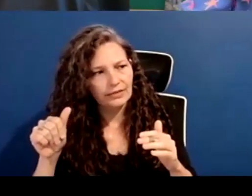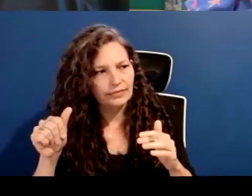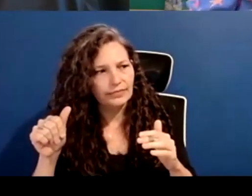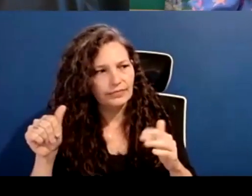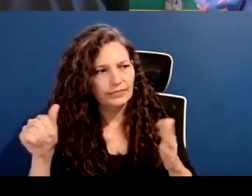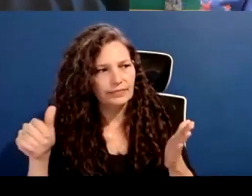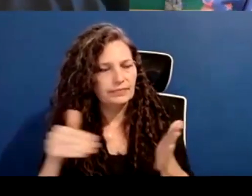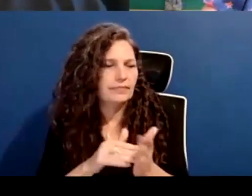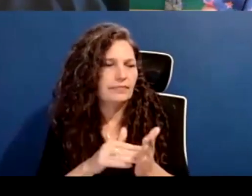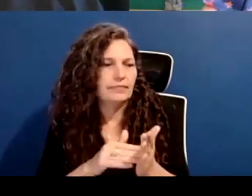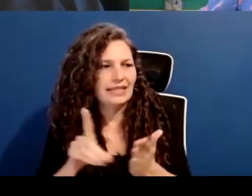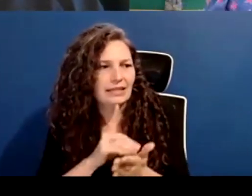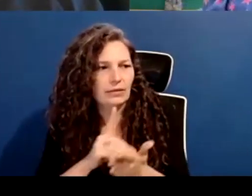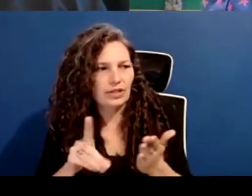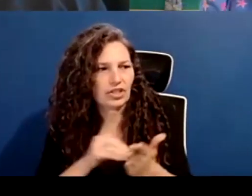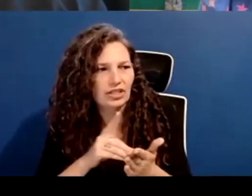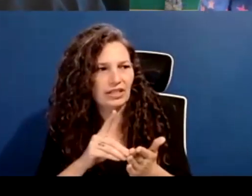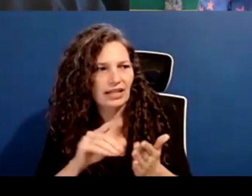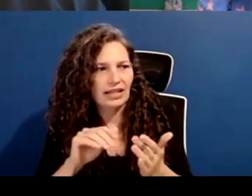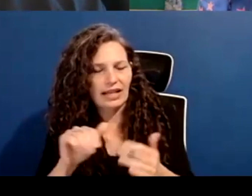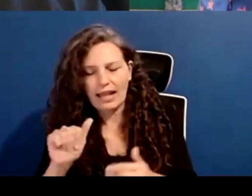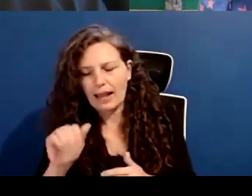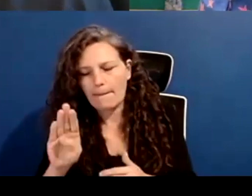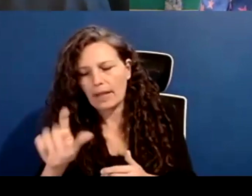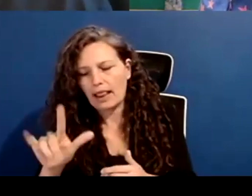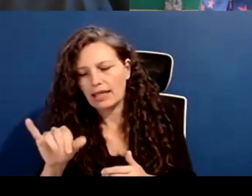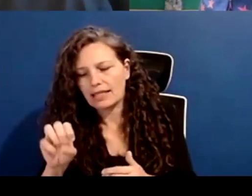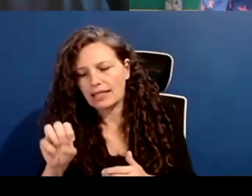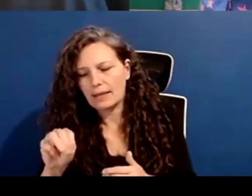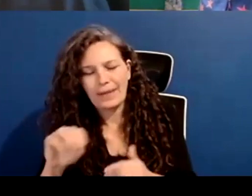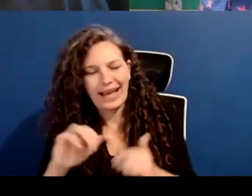scripture. Yeah.